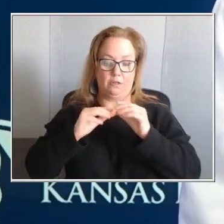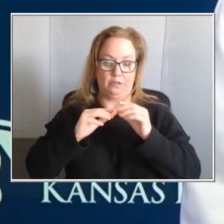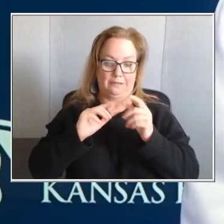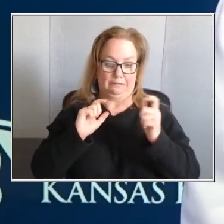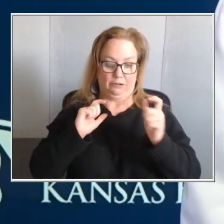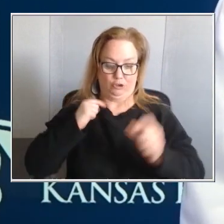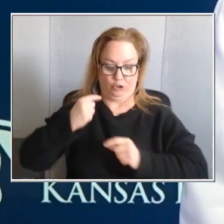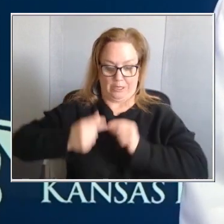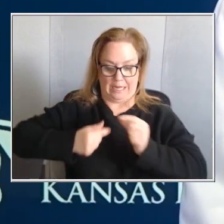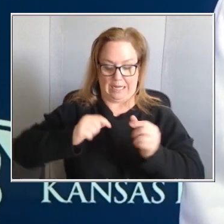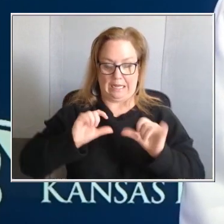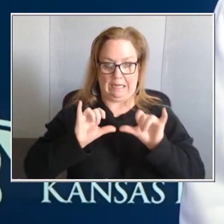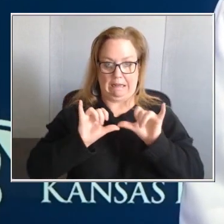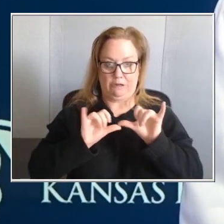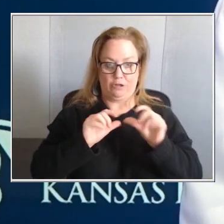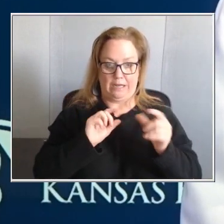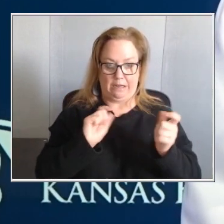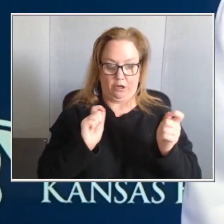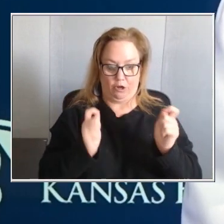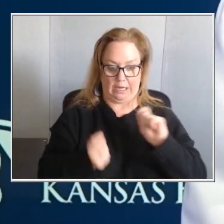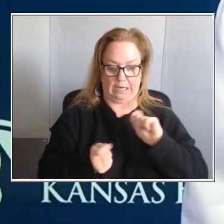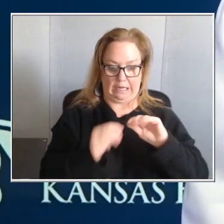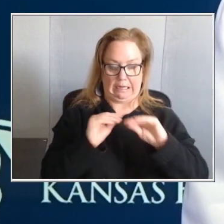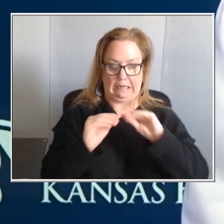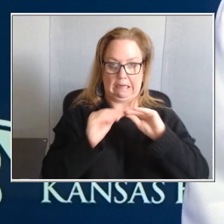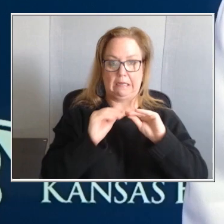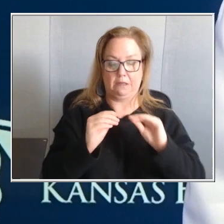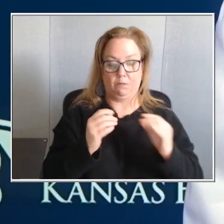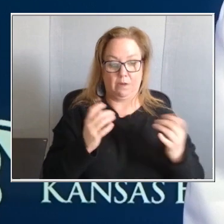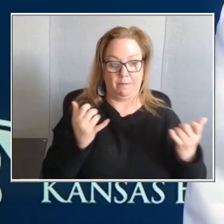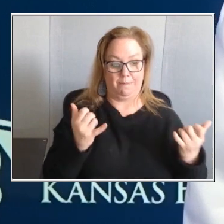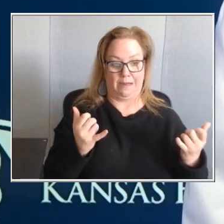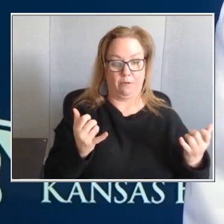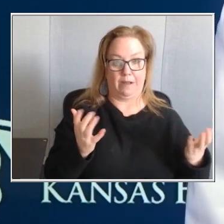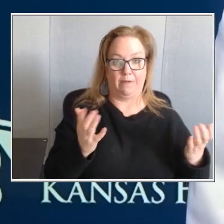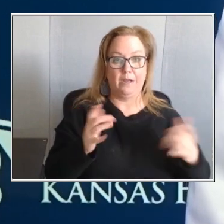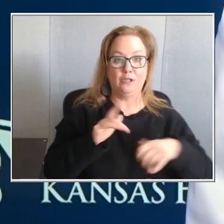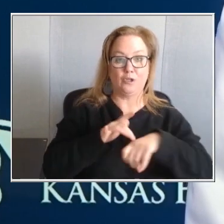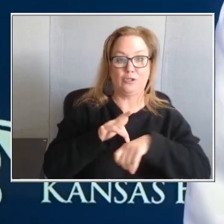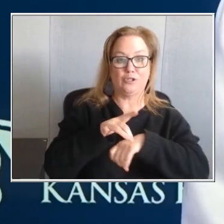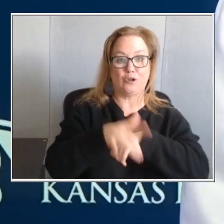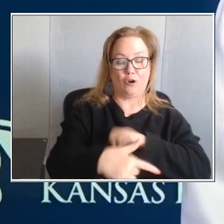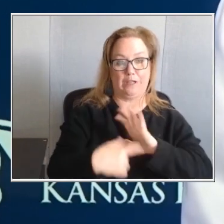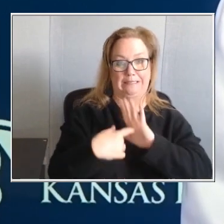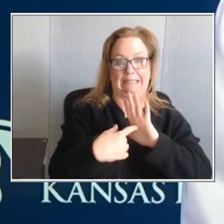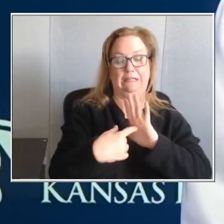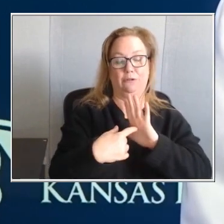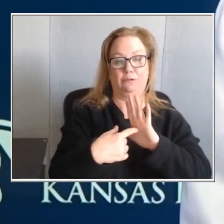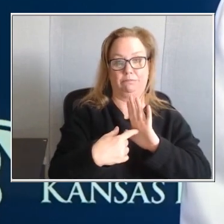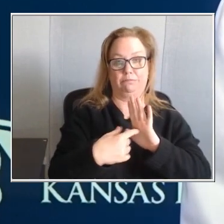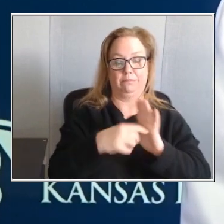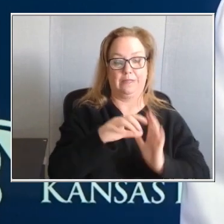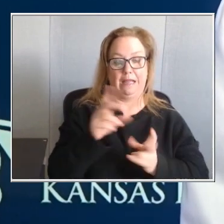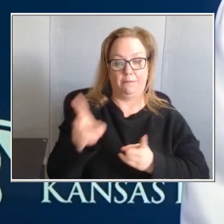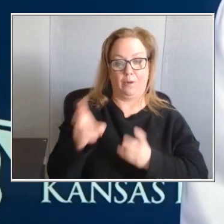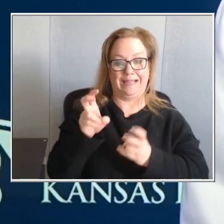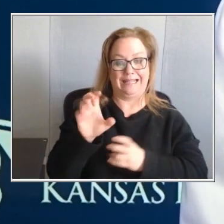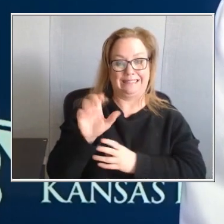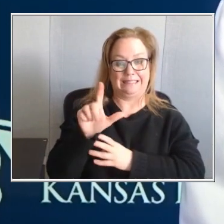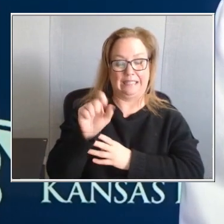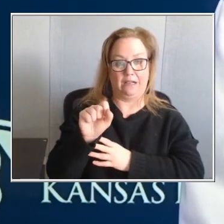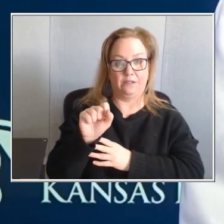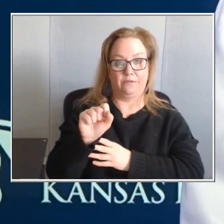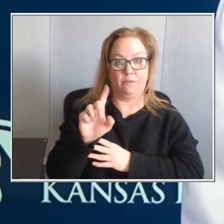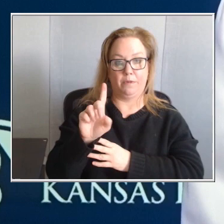than the current constructs that we have. So this is an early signal that we can safely give cells from a third-party donor not related to